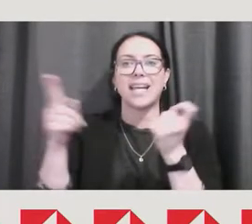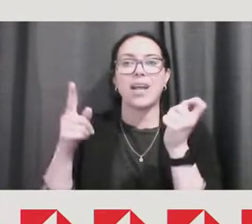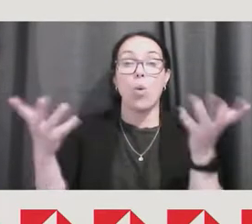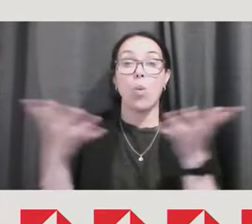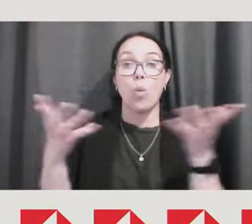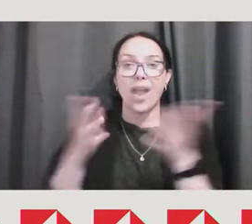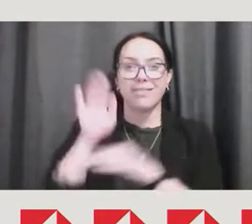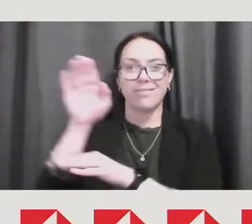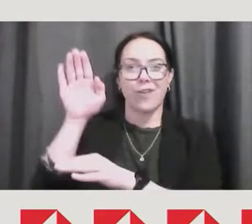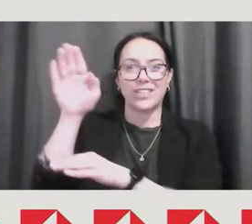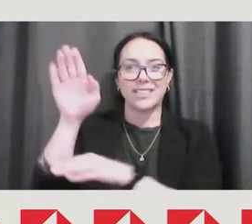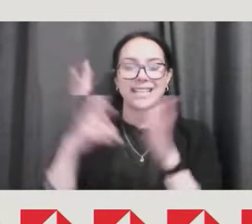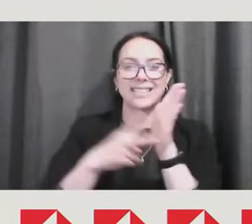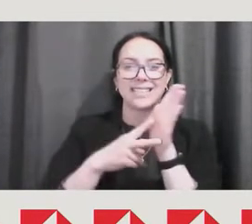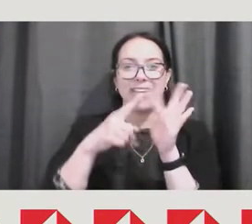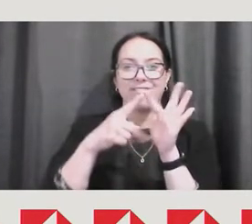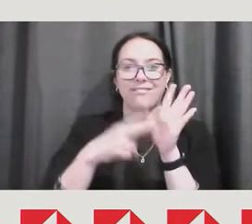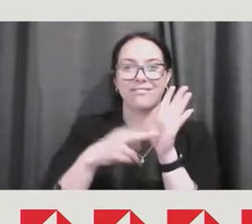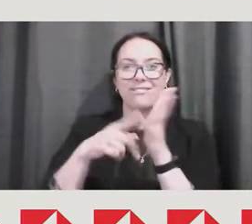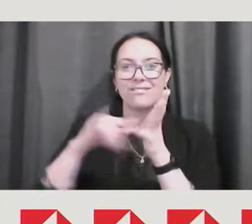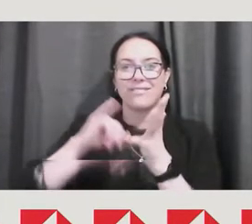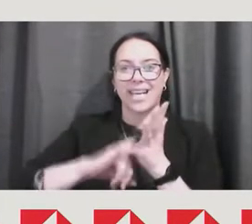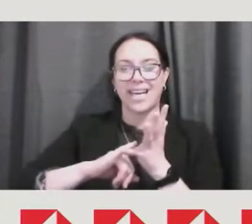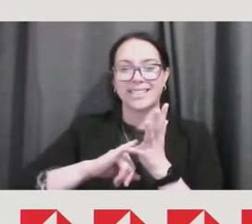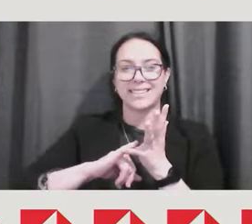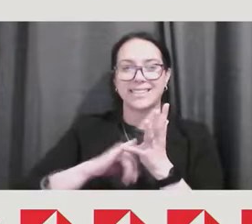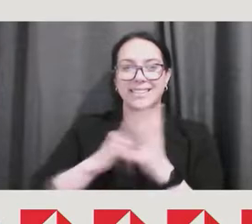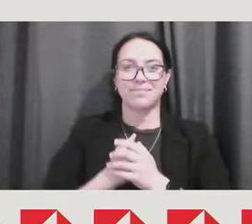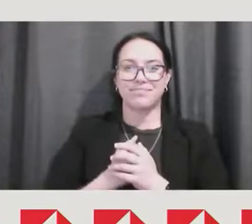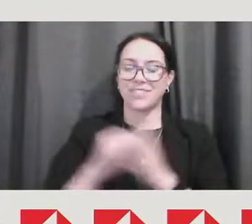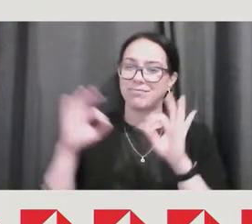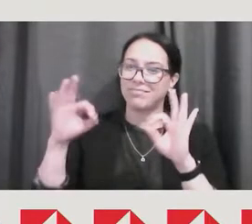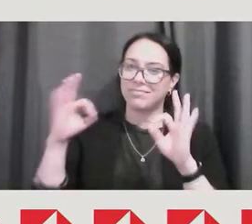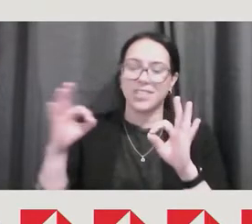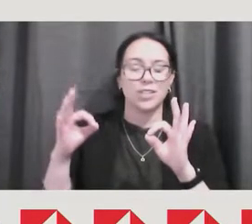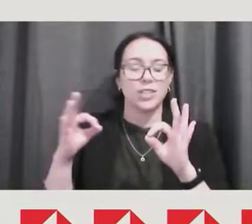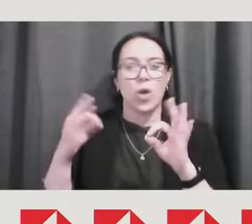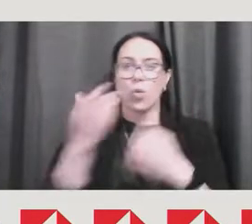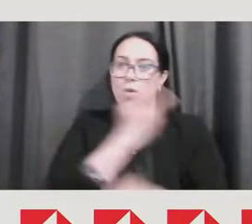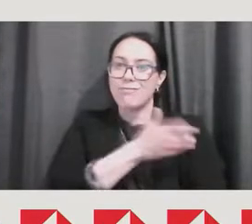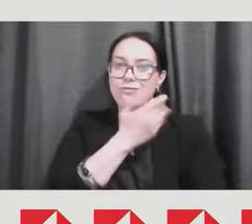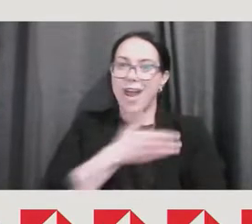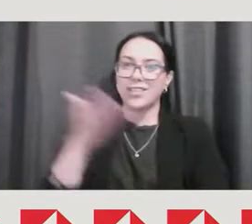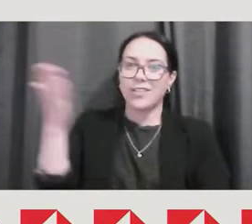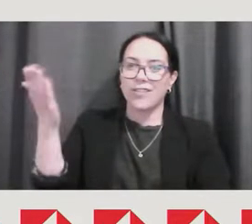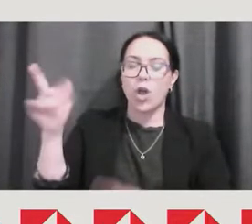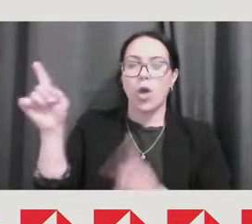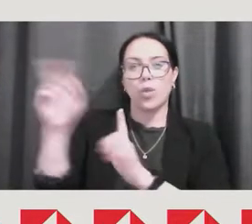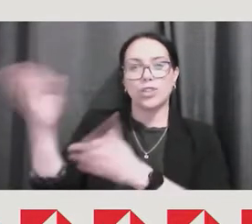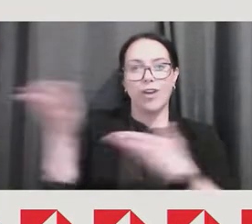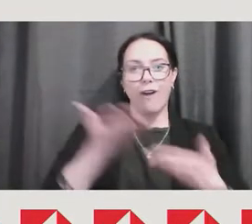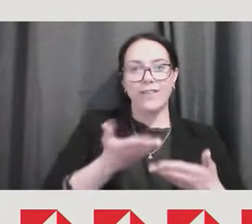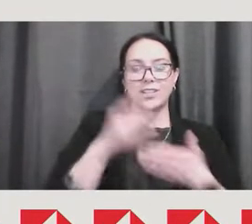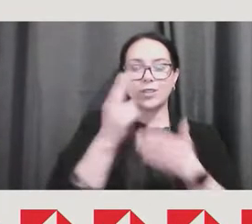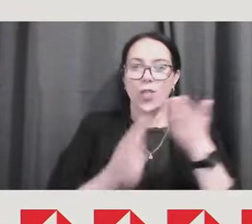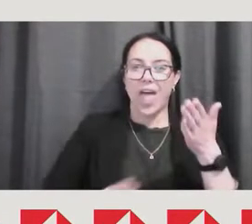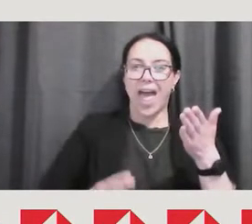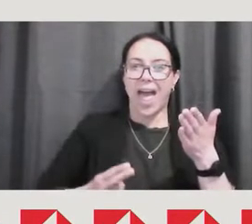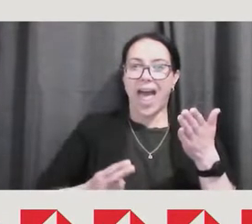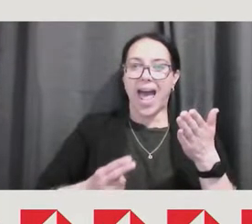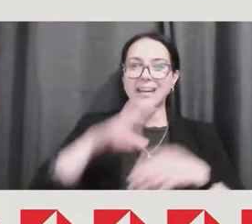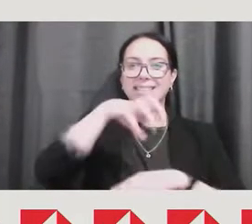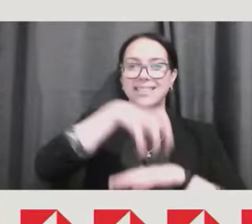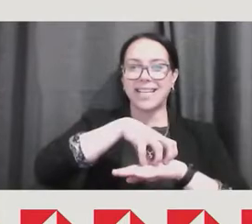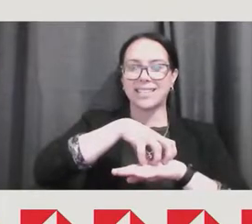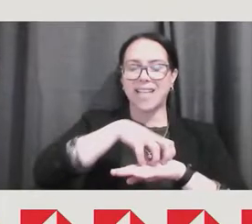I guess but um we're so very proud of Yuki and the ferocity she brings to just the art sector itself as a pure artist she has